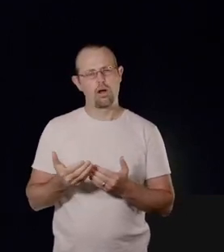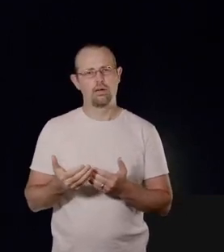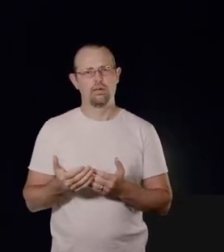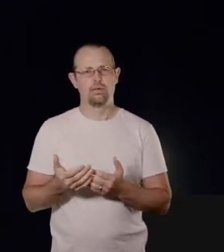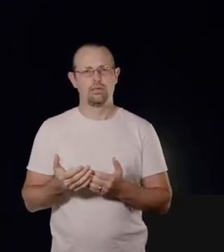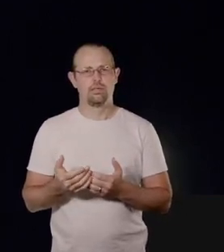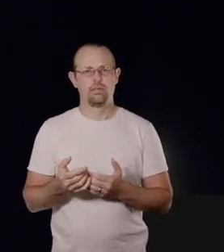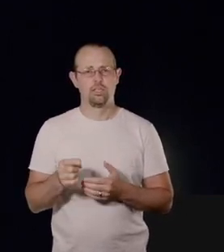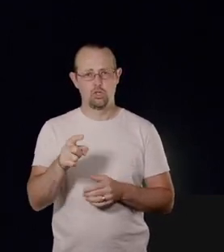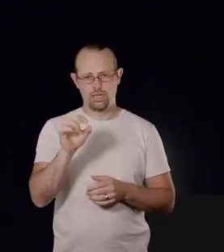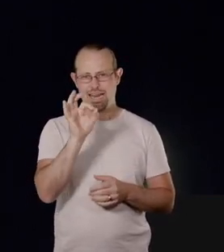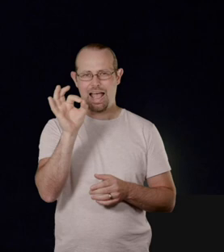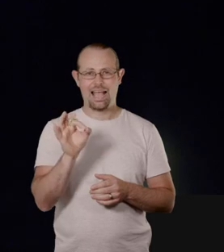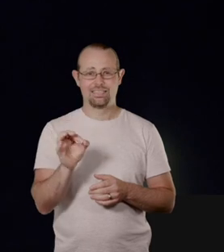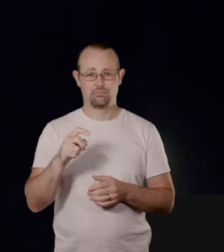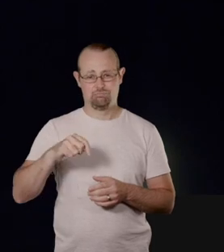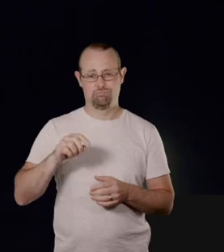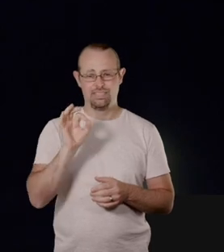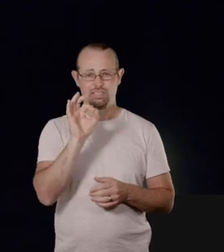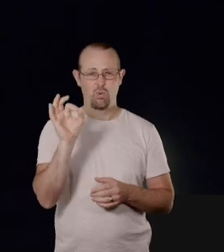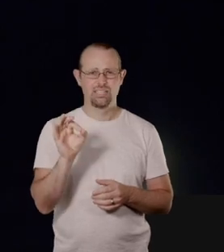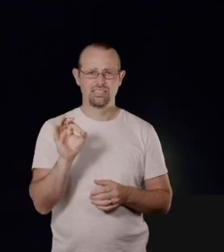prayingforyou@destiny-church.com. You can ask these questions.